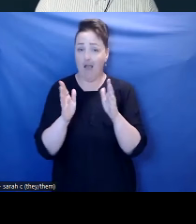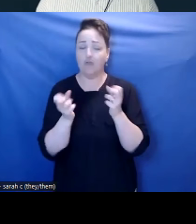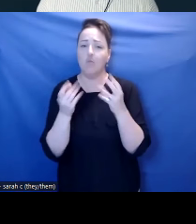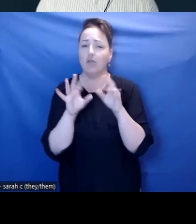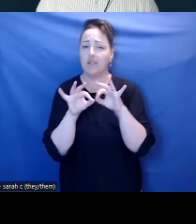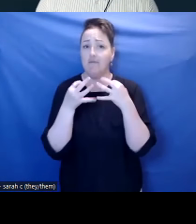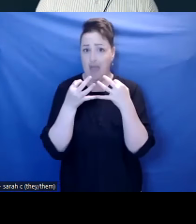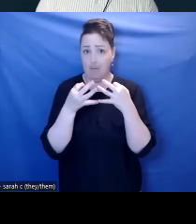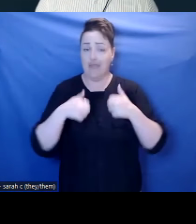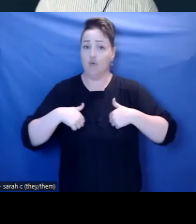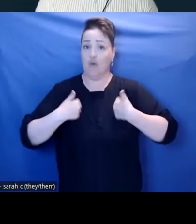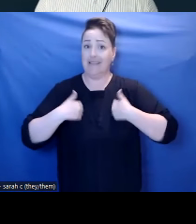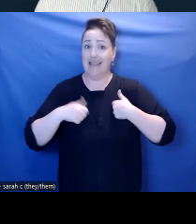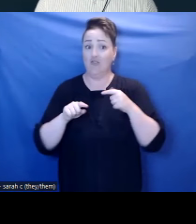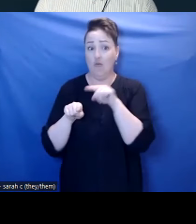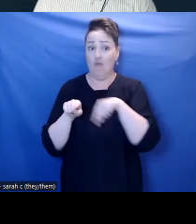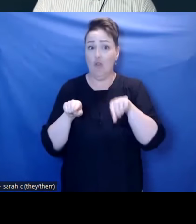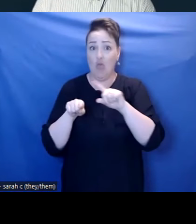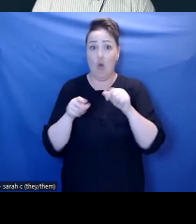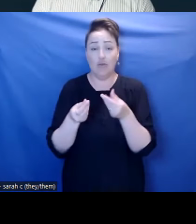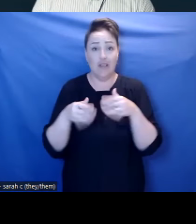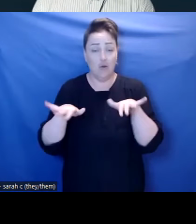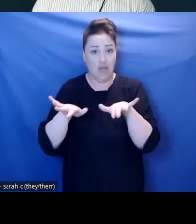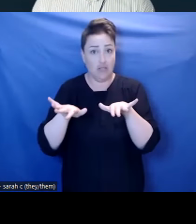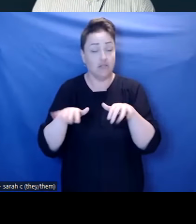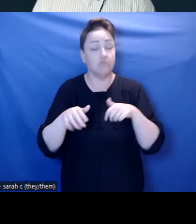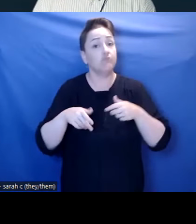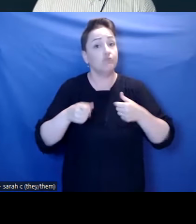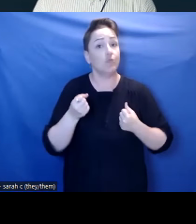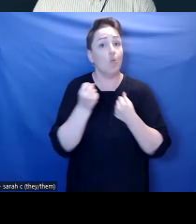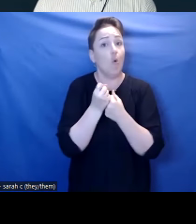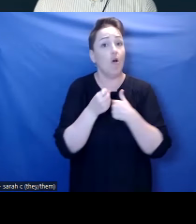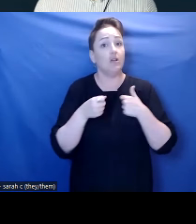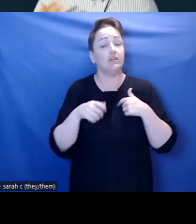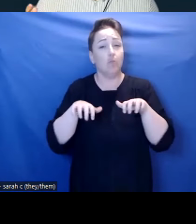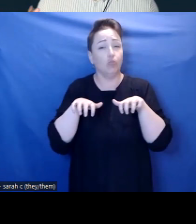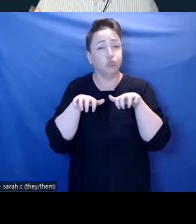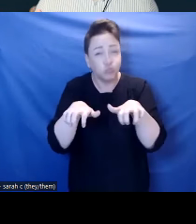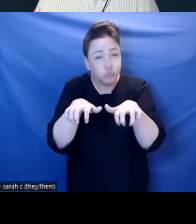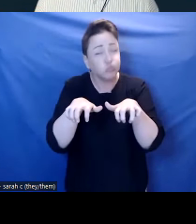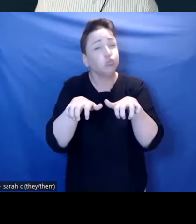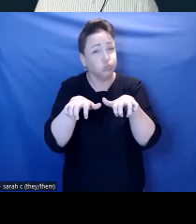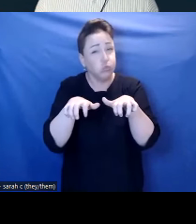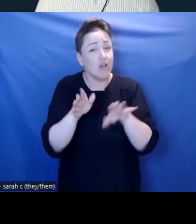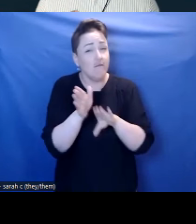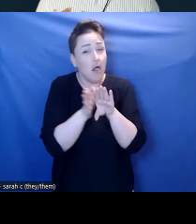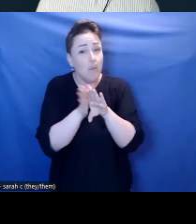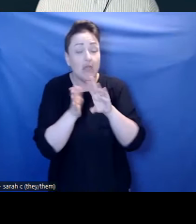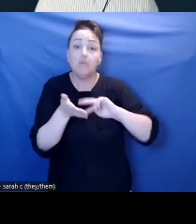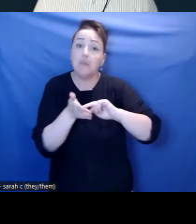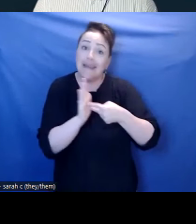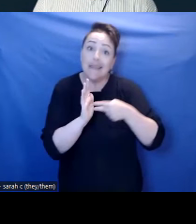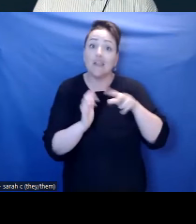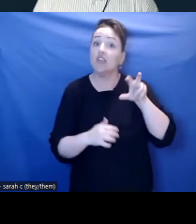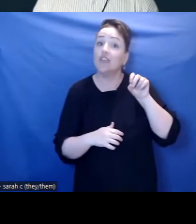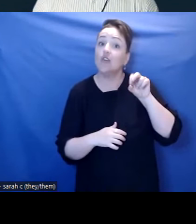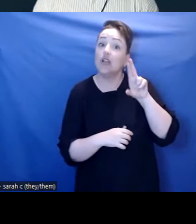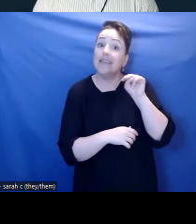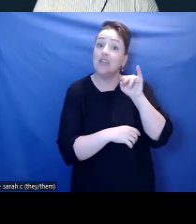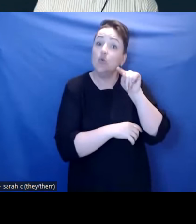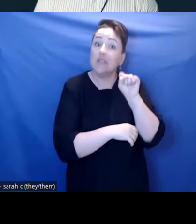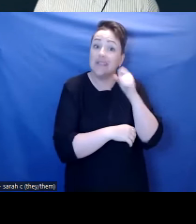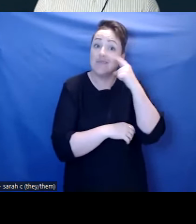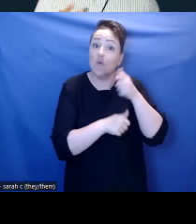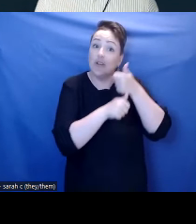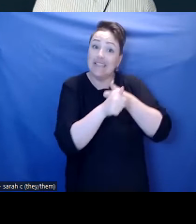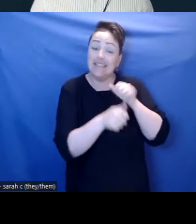retail commercial sites, does it support compact development densities? So say around 30 dwelling units per acre.